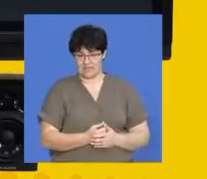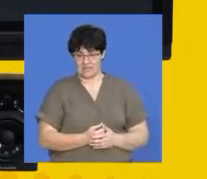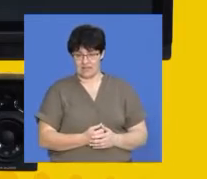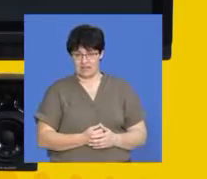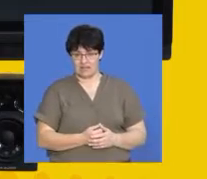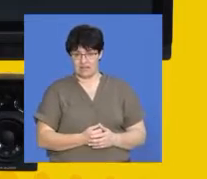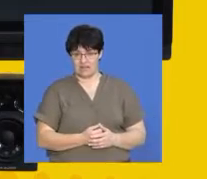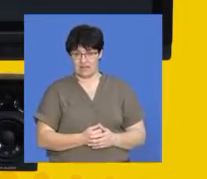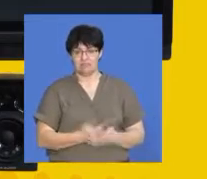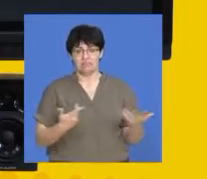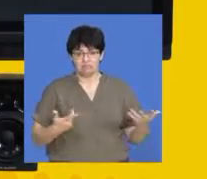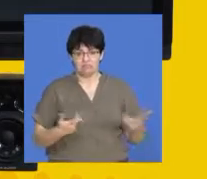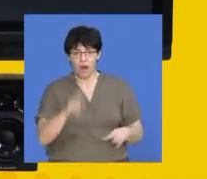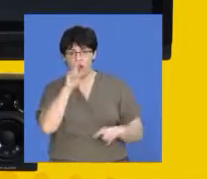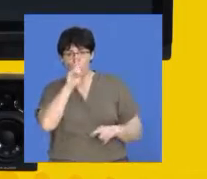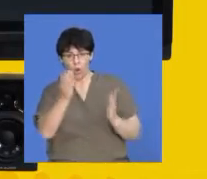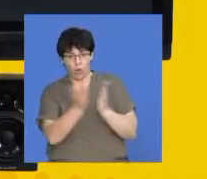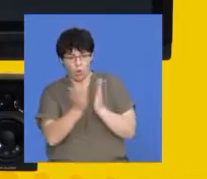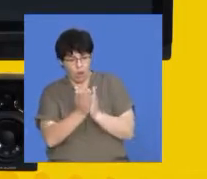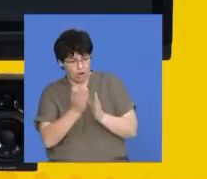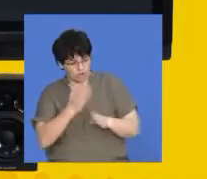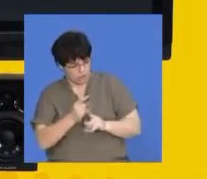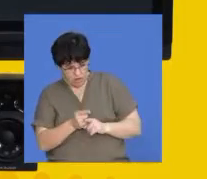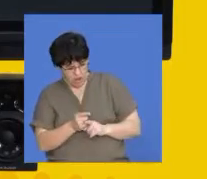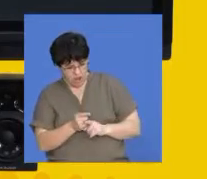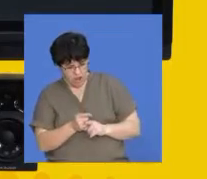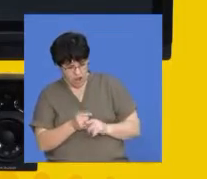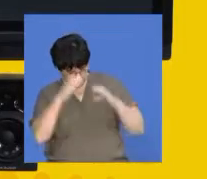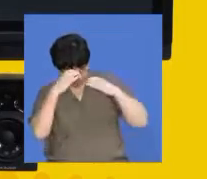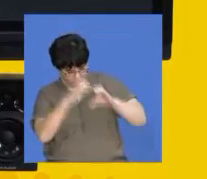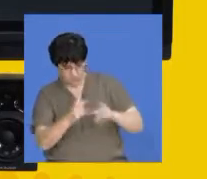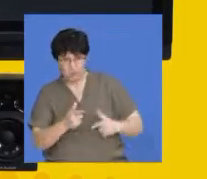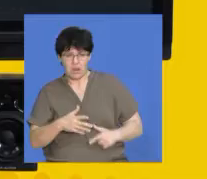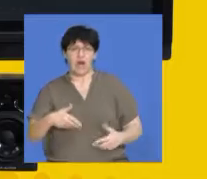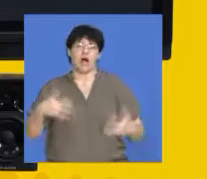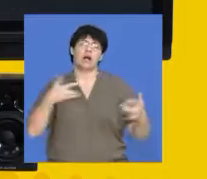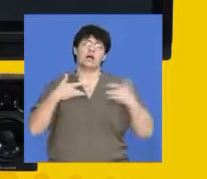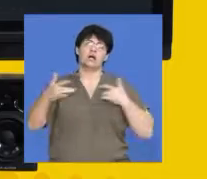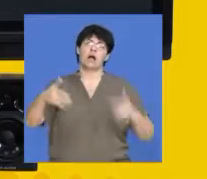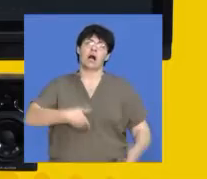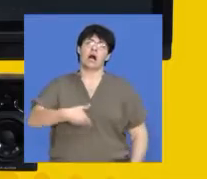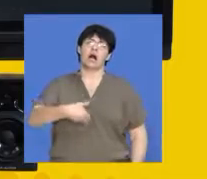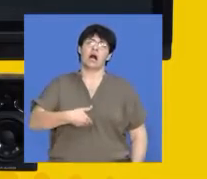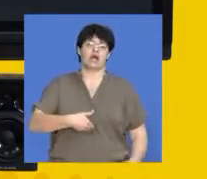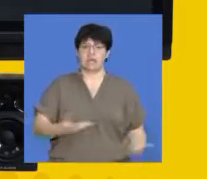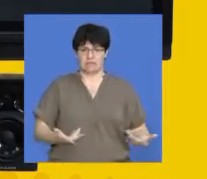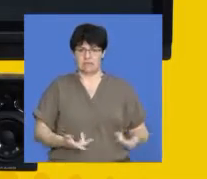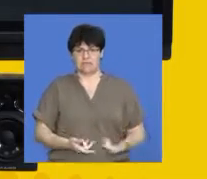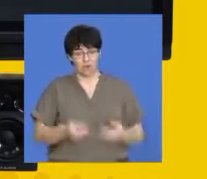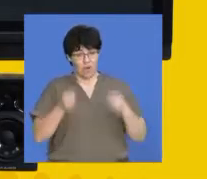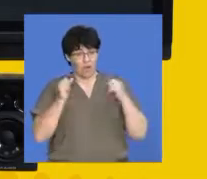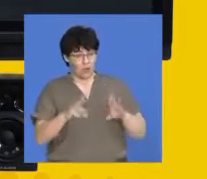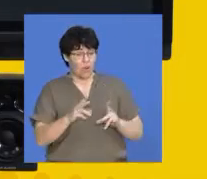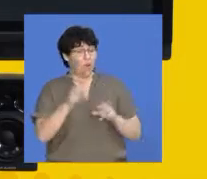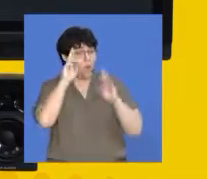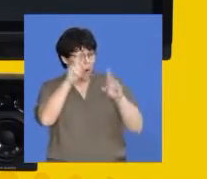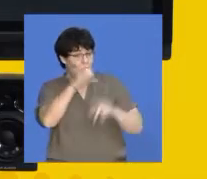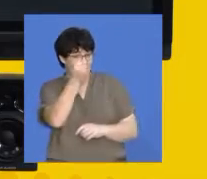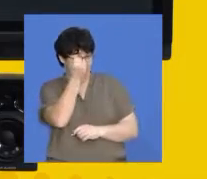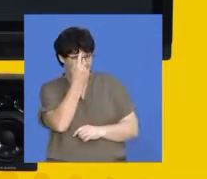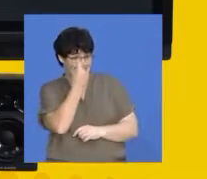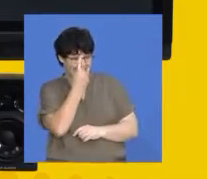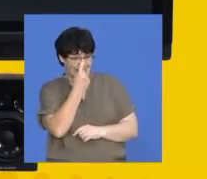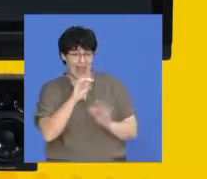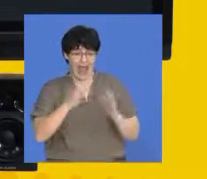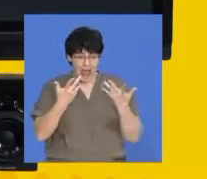were looking at their schoolwork instead of worrying about their hunger. Okay, guys, I hope that helps you understand how to